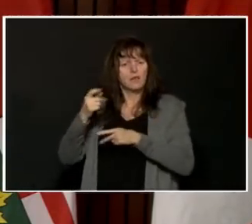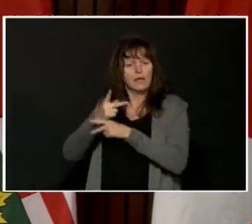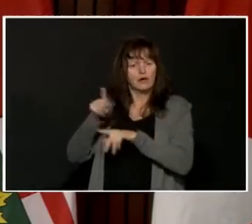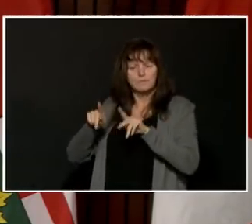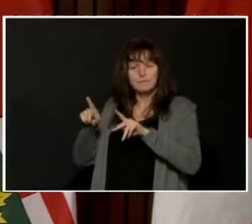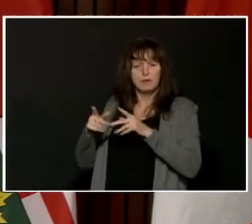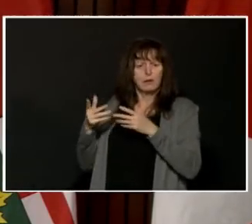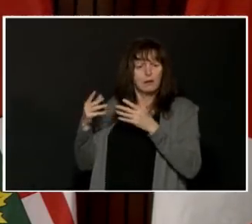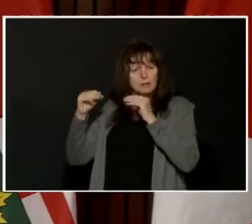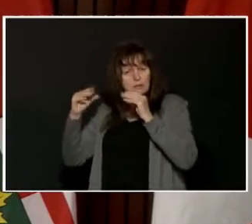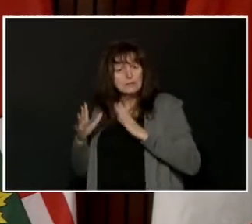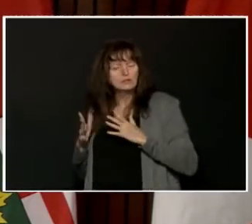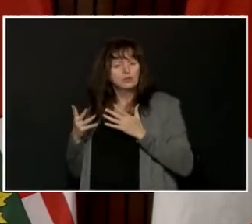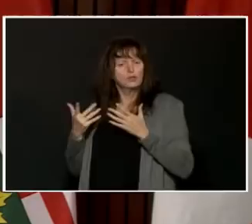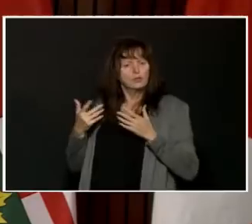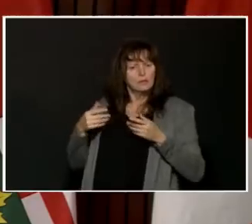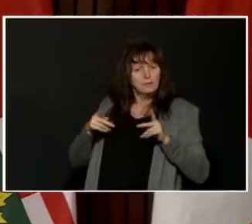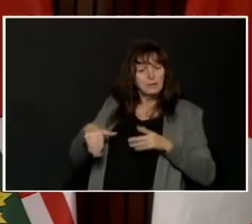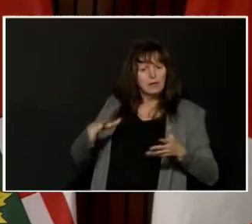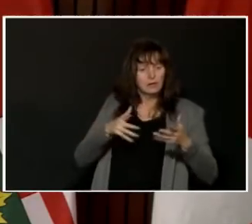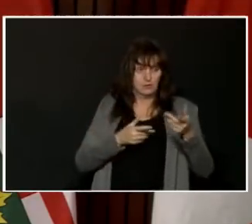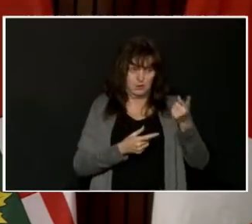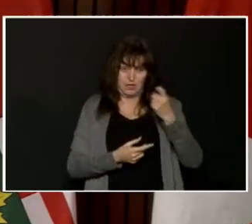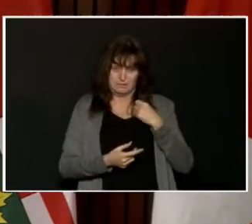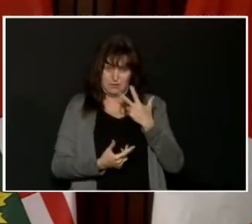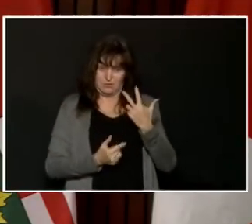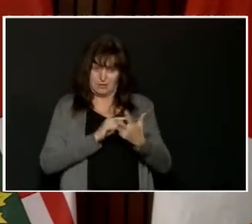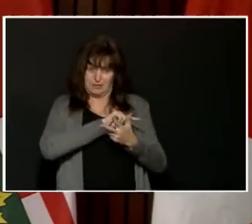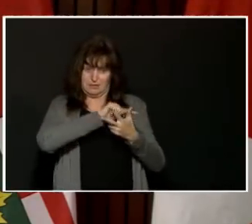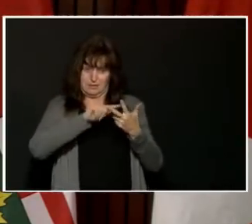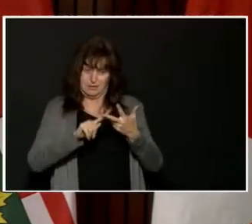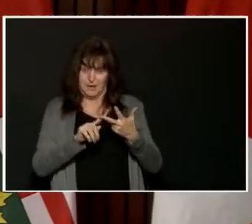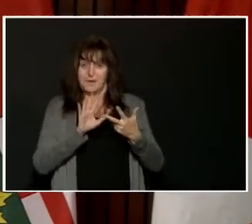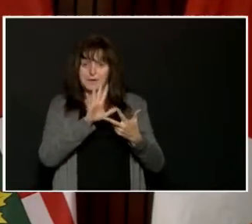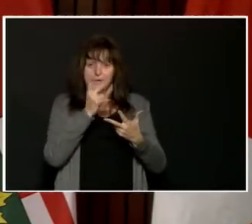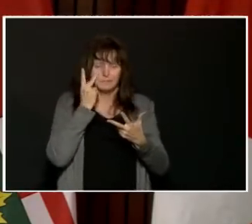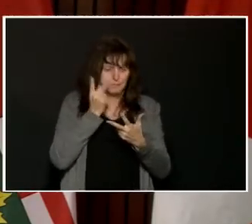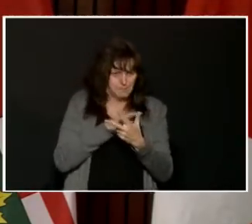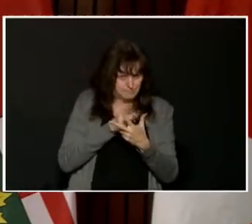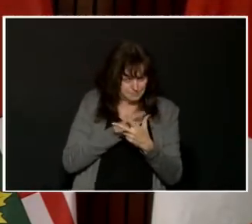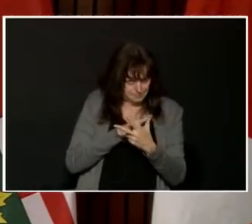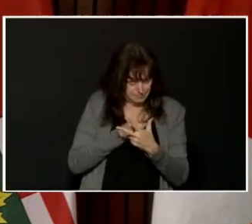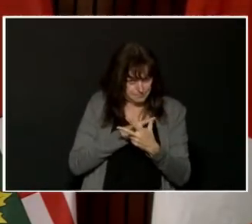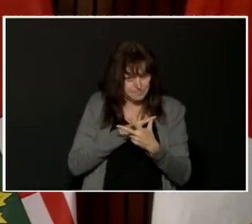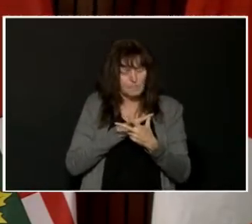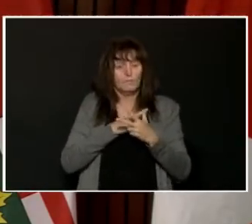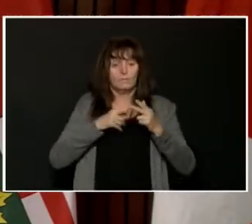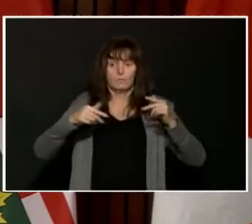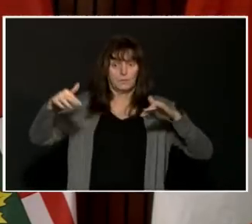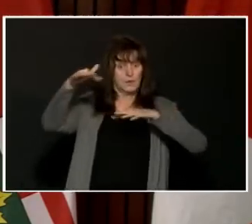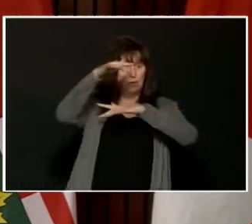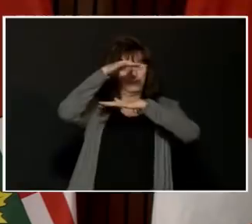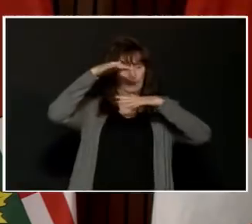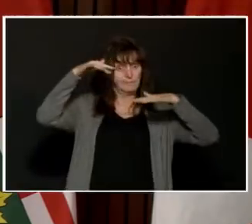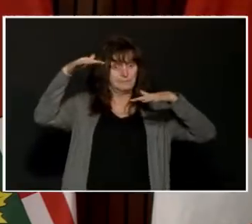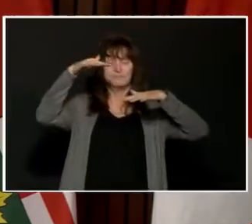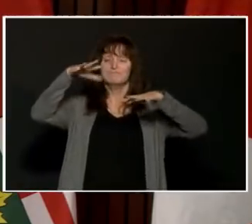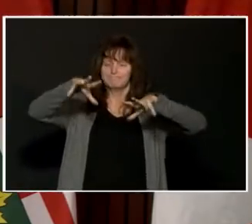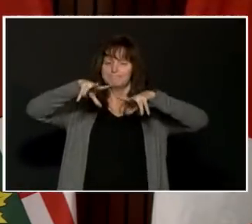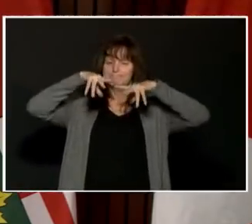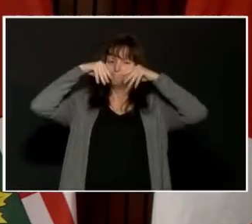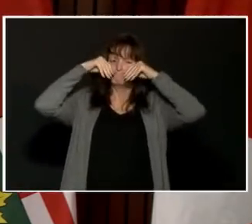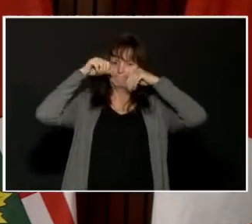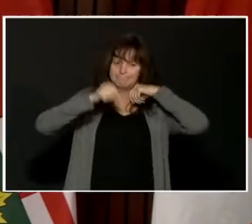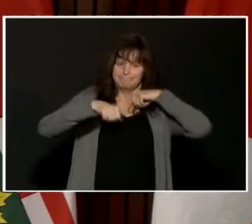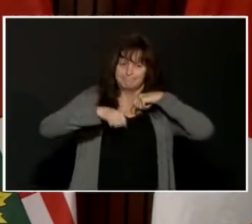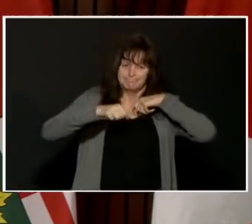follow-up questions. Let me start on one of them. It's an airborne disease. I think that's clear. I think the highest quality mask